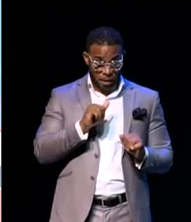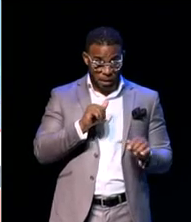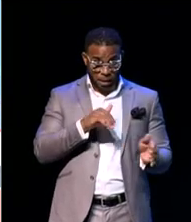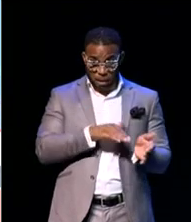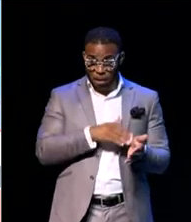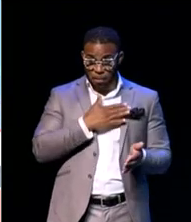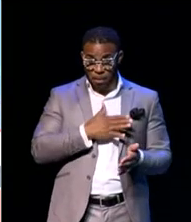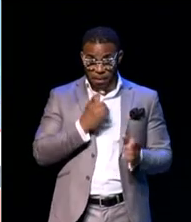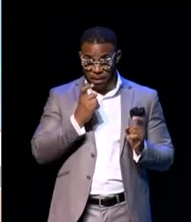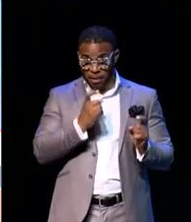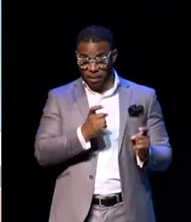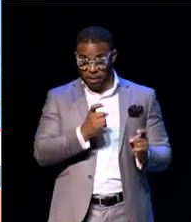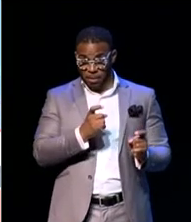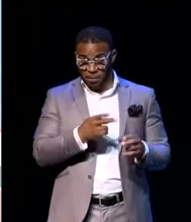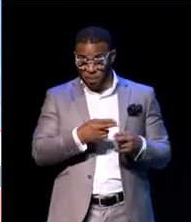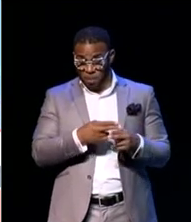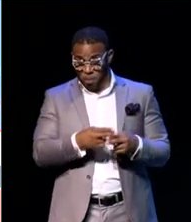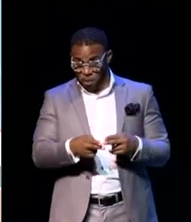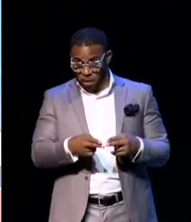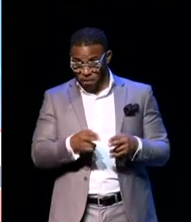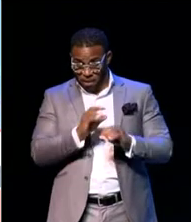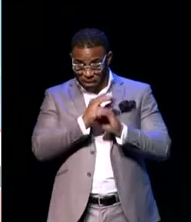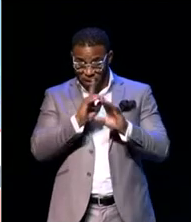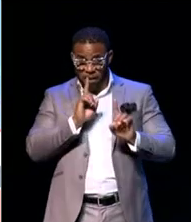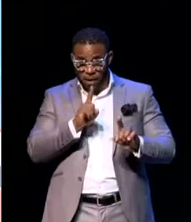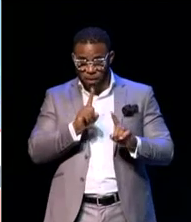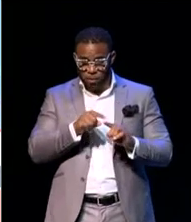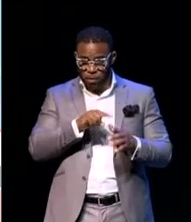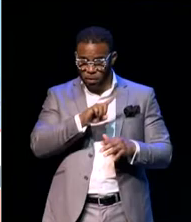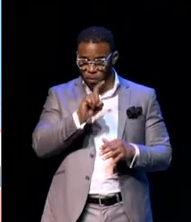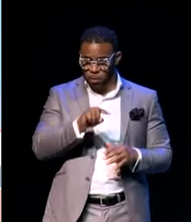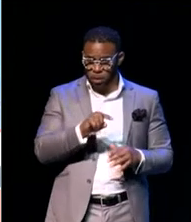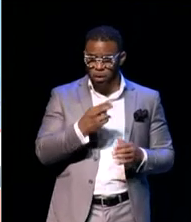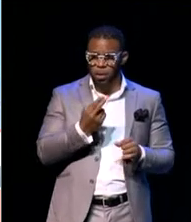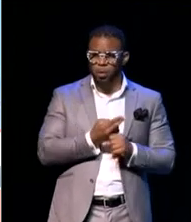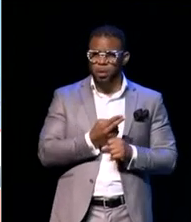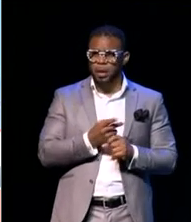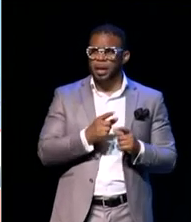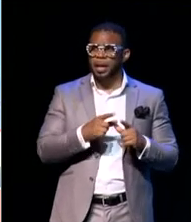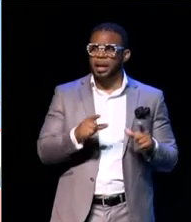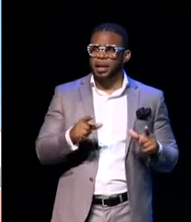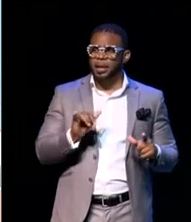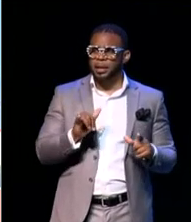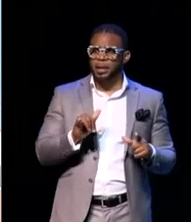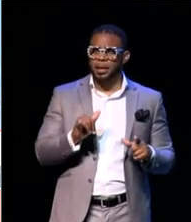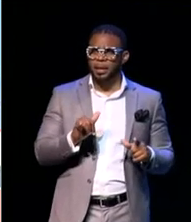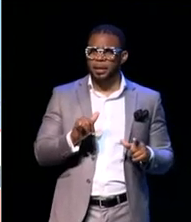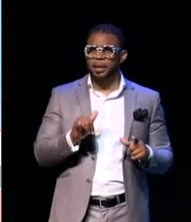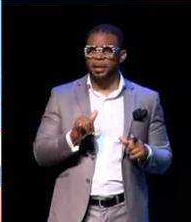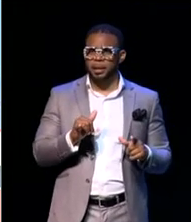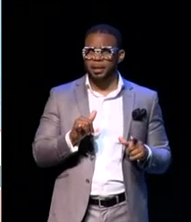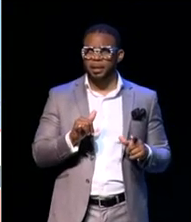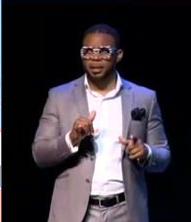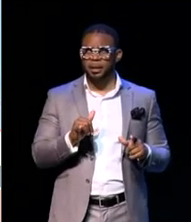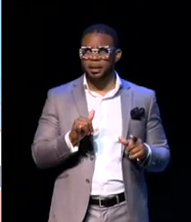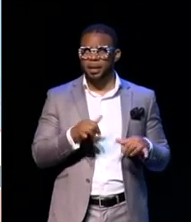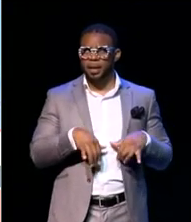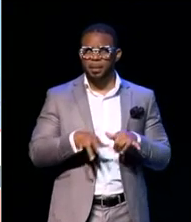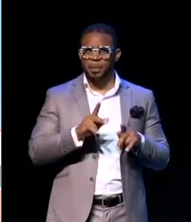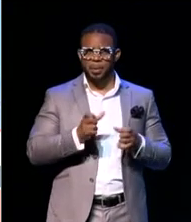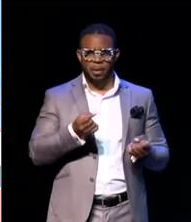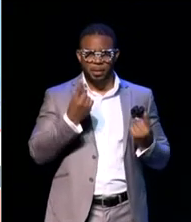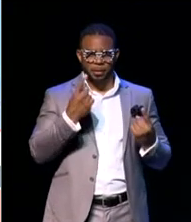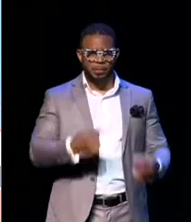please give a brief, clear answer to this question using language that lay people can understand?